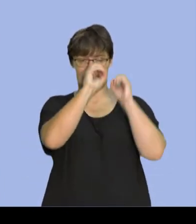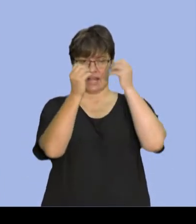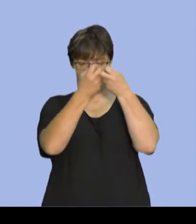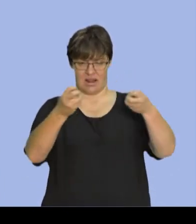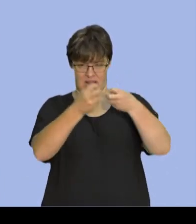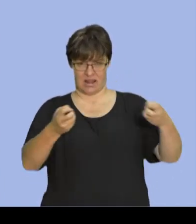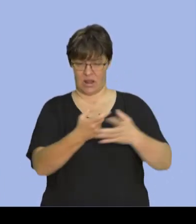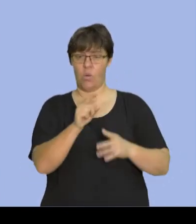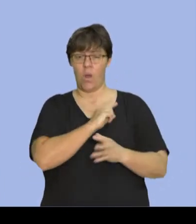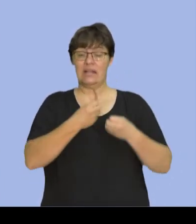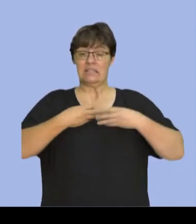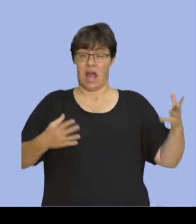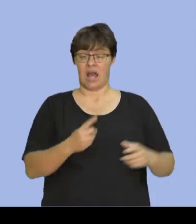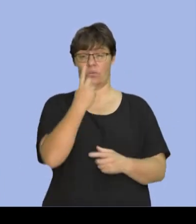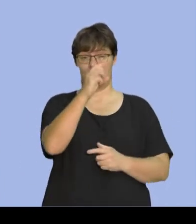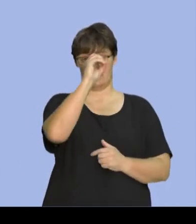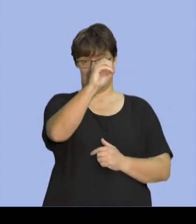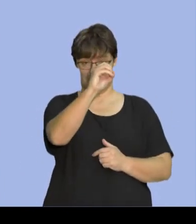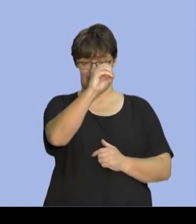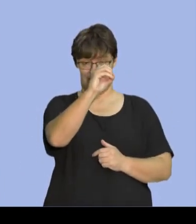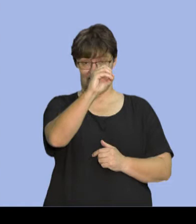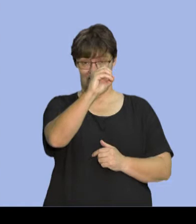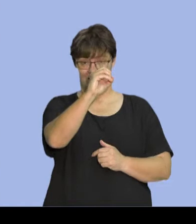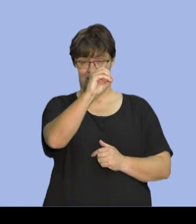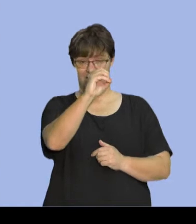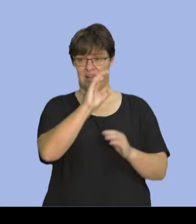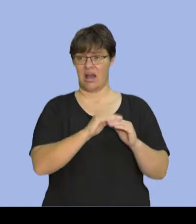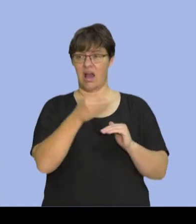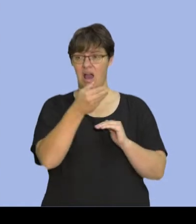all start from a single cell soon after